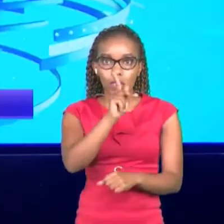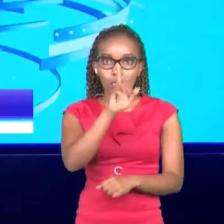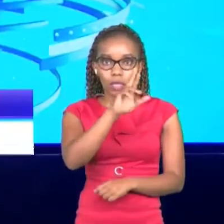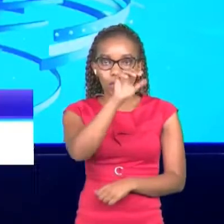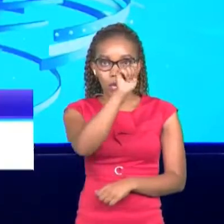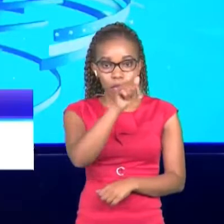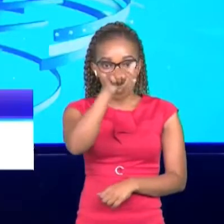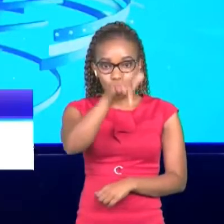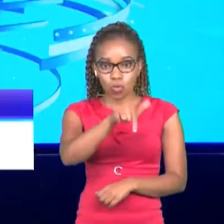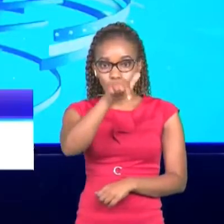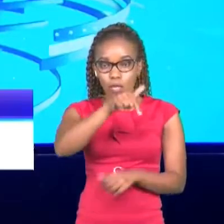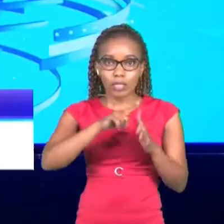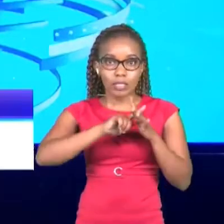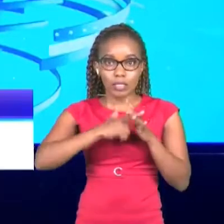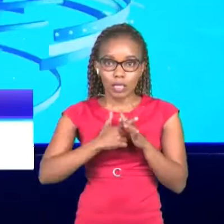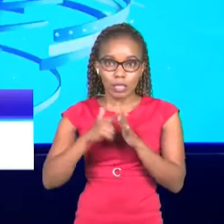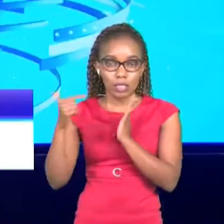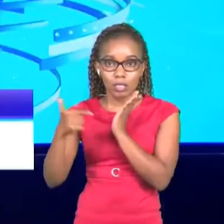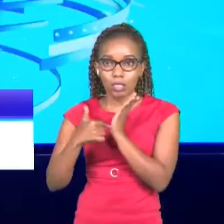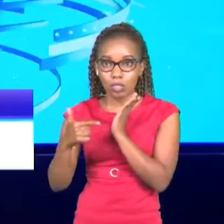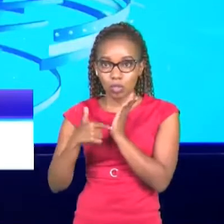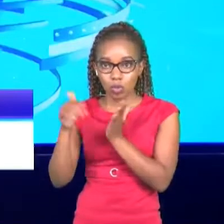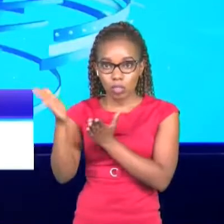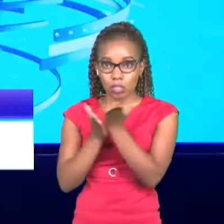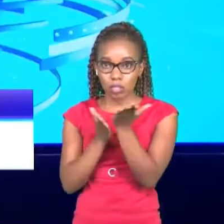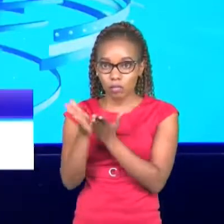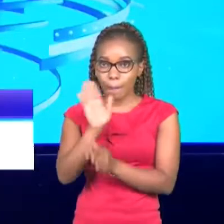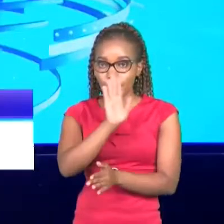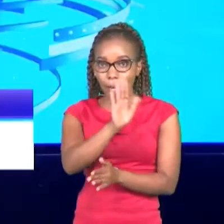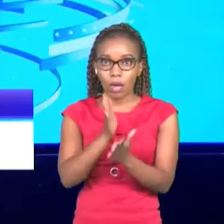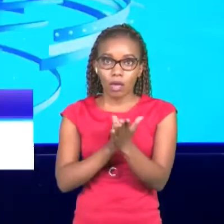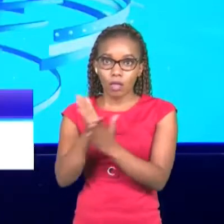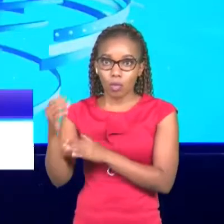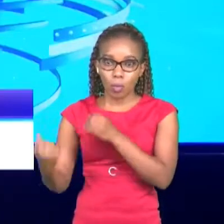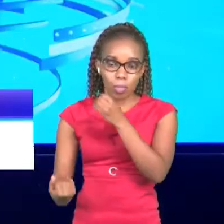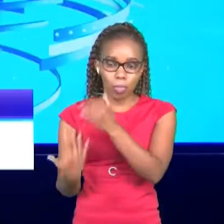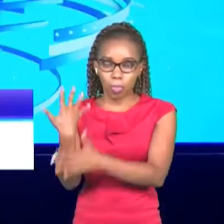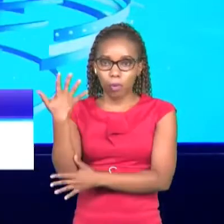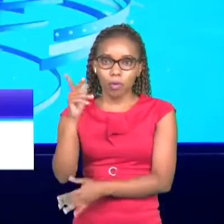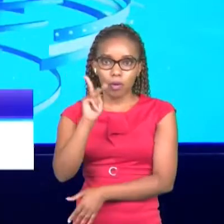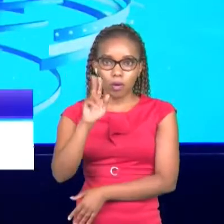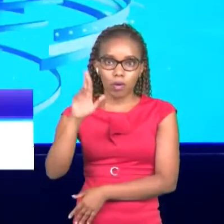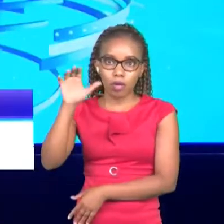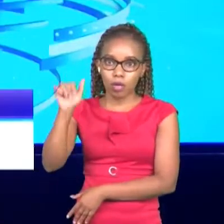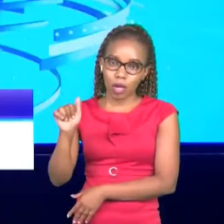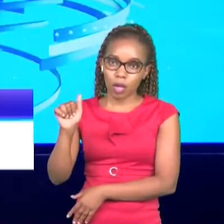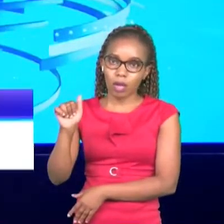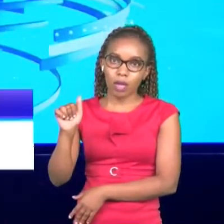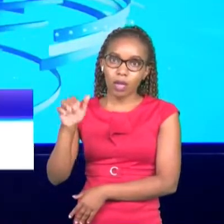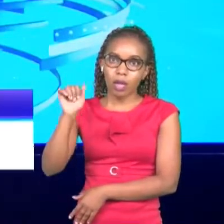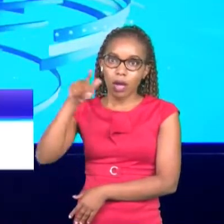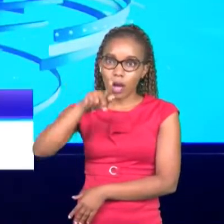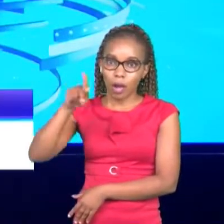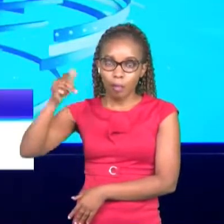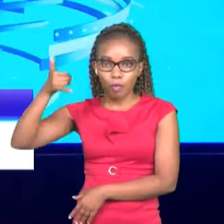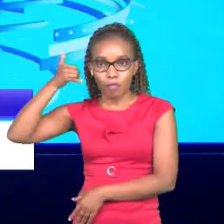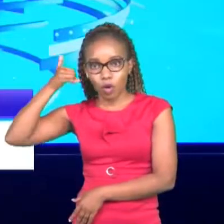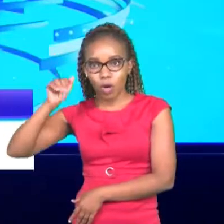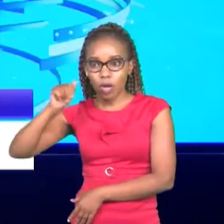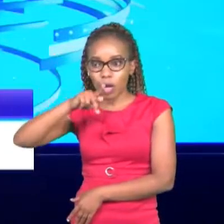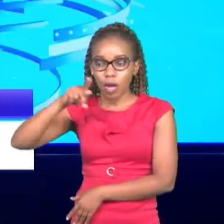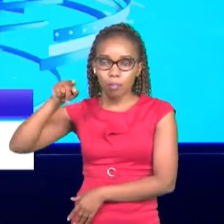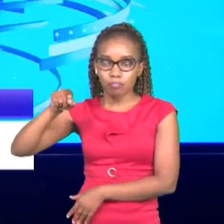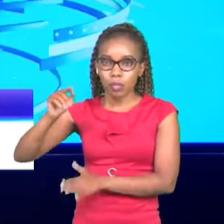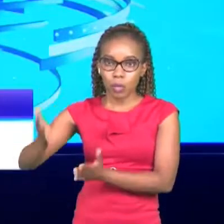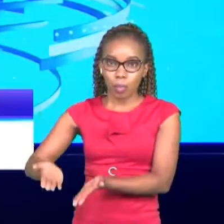today begun digitalization of services through the launch of its KRA M-Services app. The app is expected to bolster